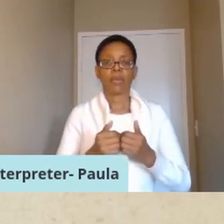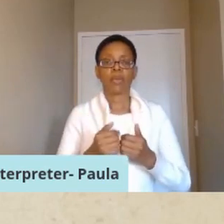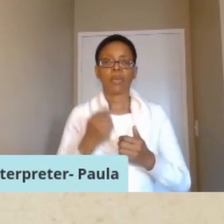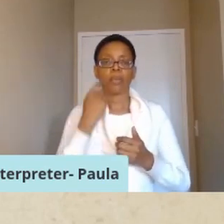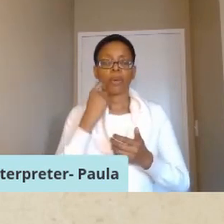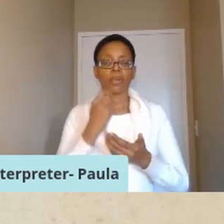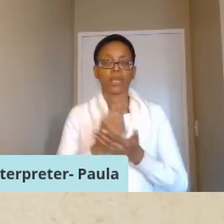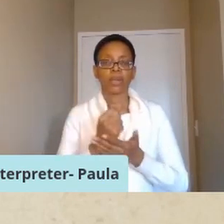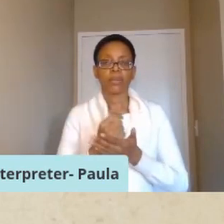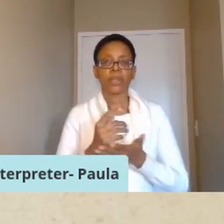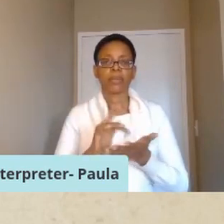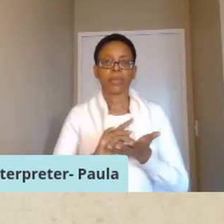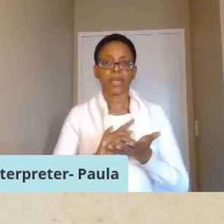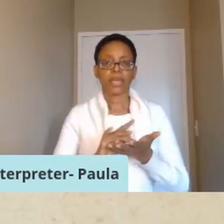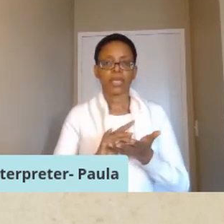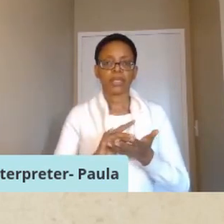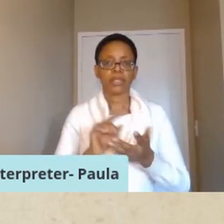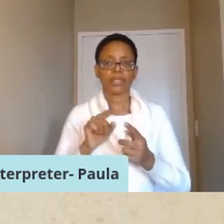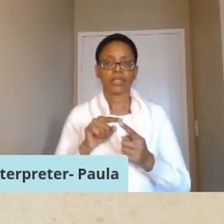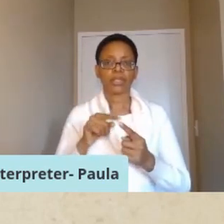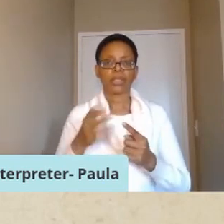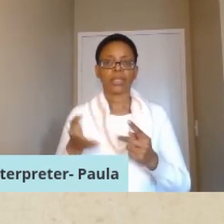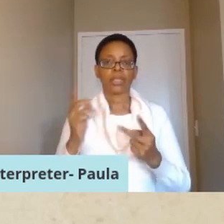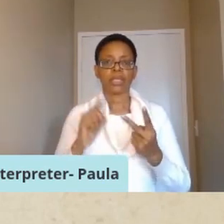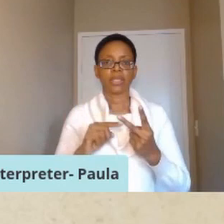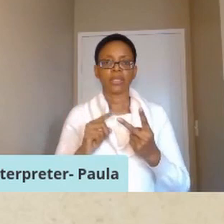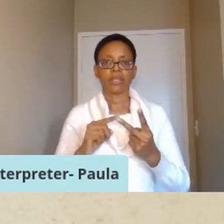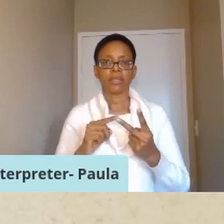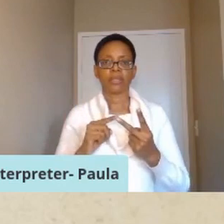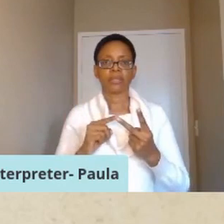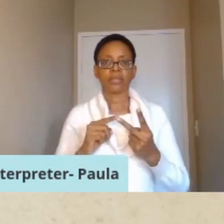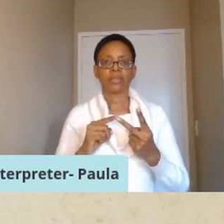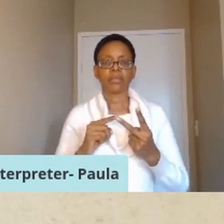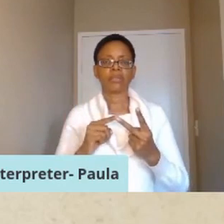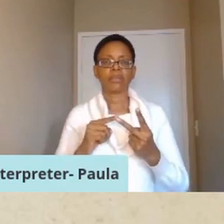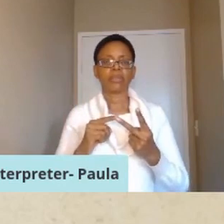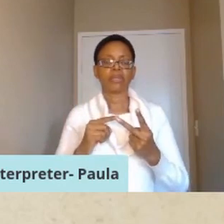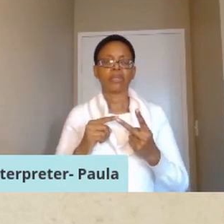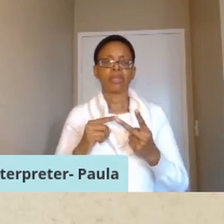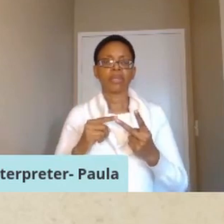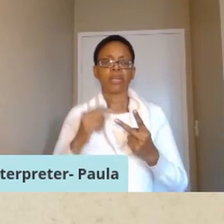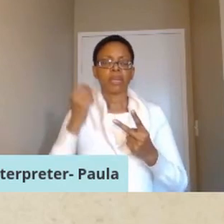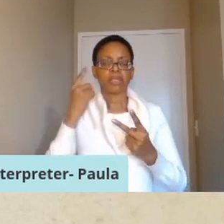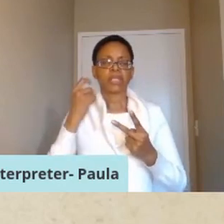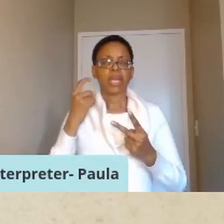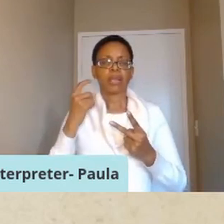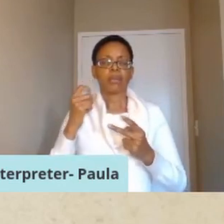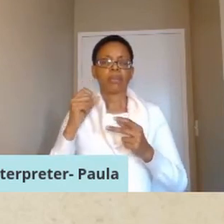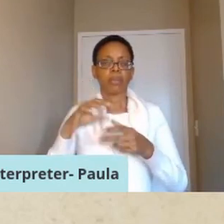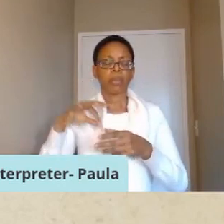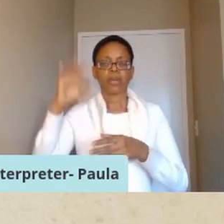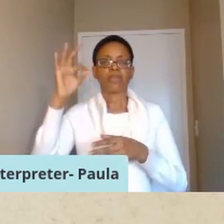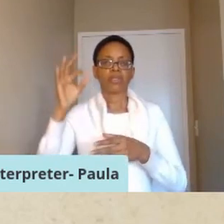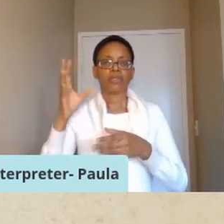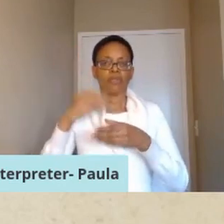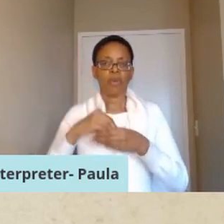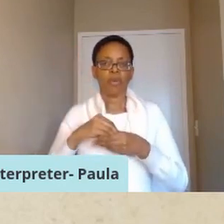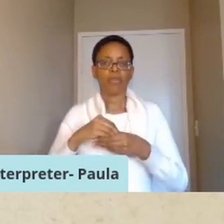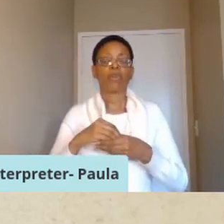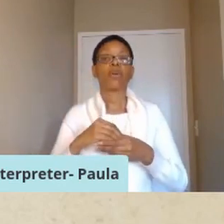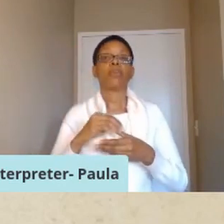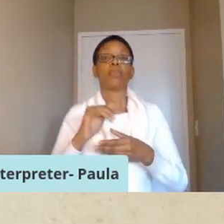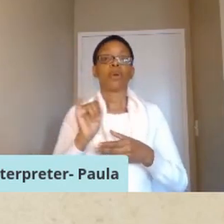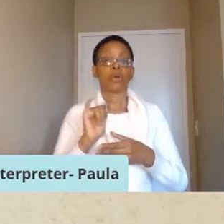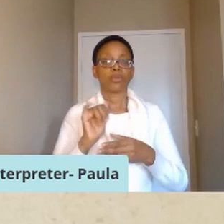only. The second group accept the role of metaphysical forces in illness and use medication and